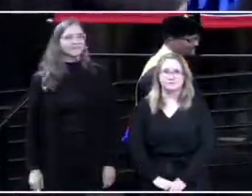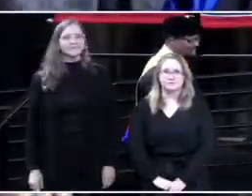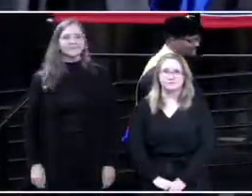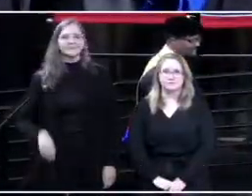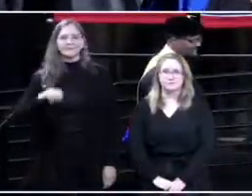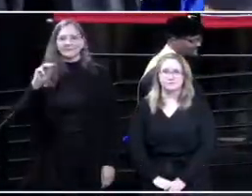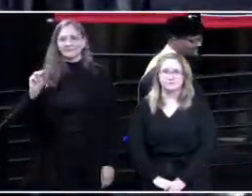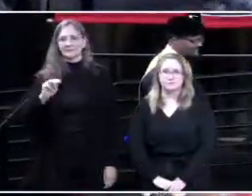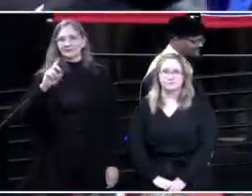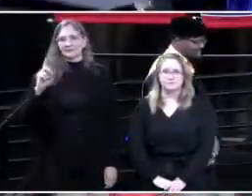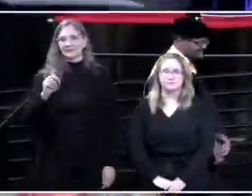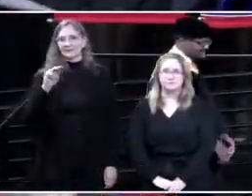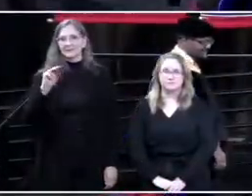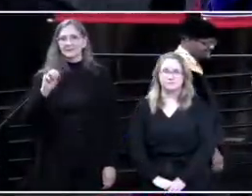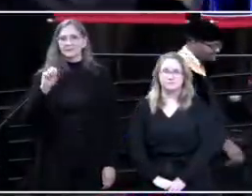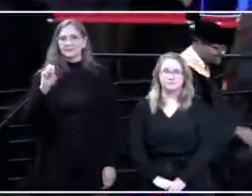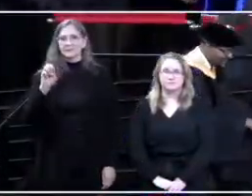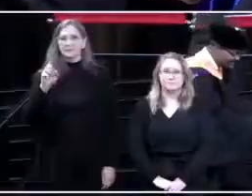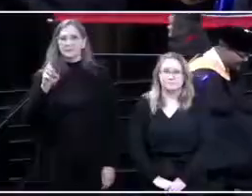Matthew David Mosley.